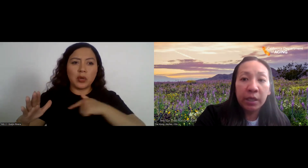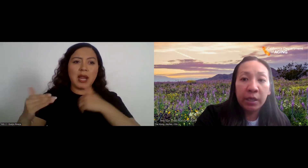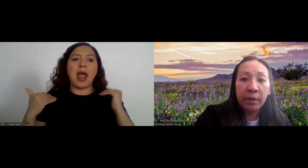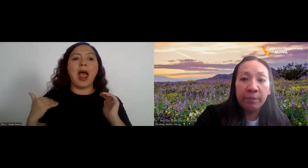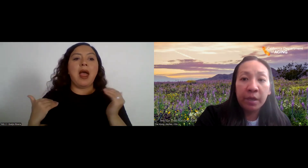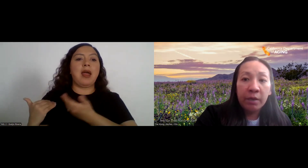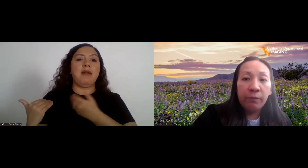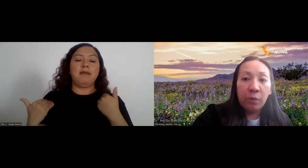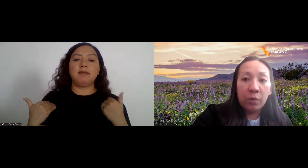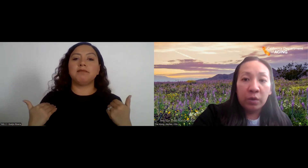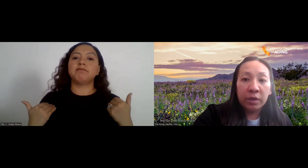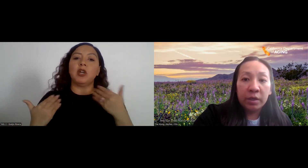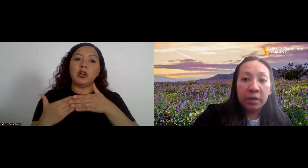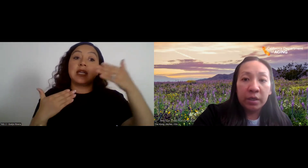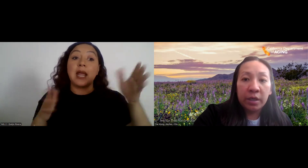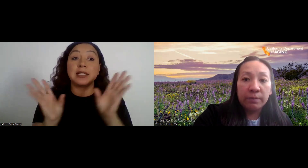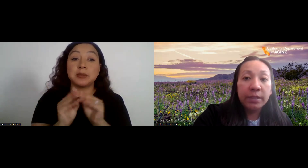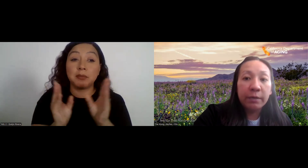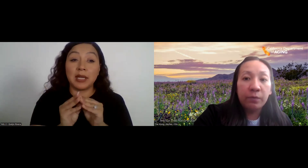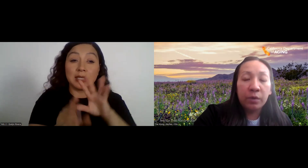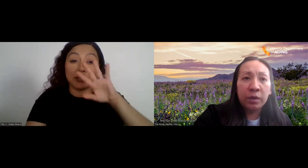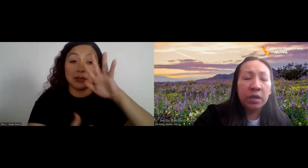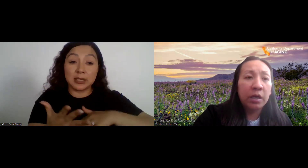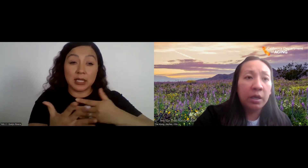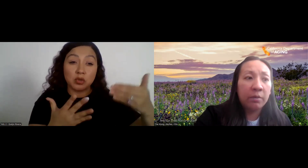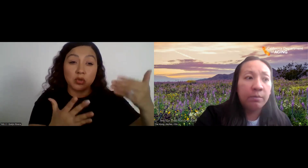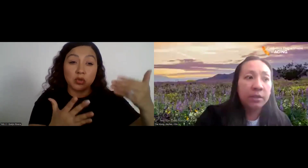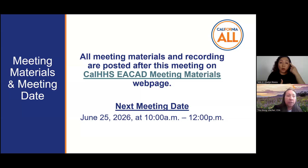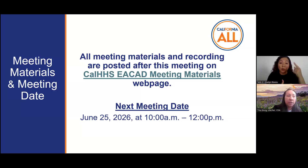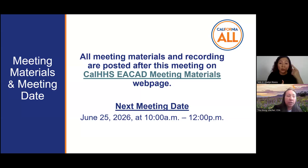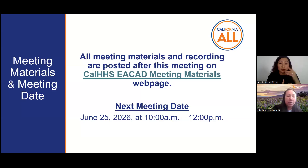meeting for set for